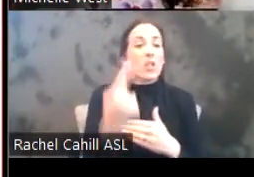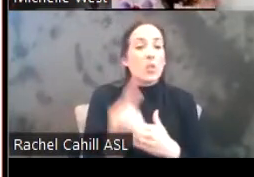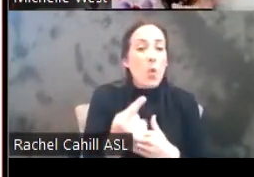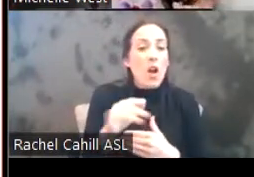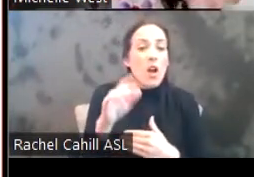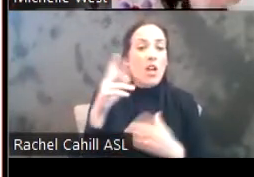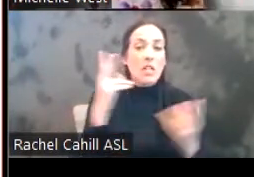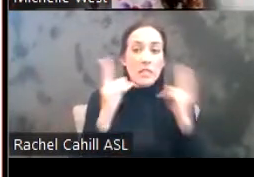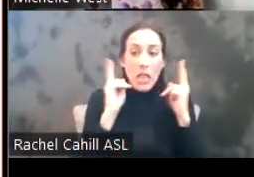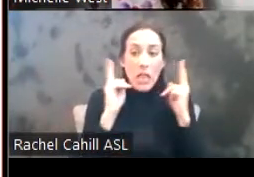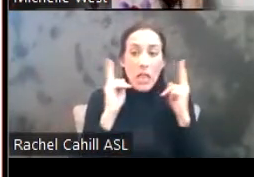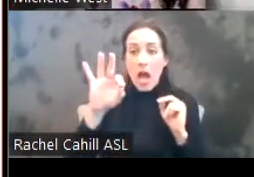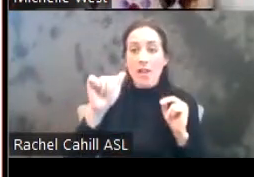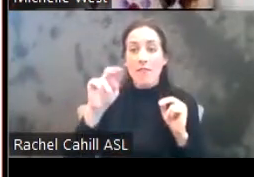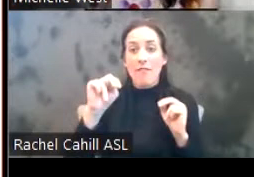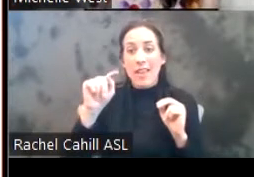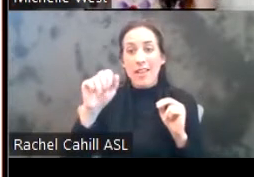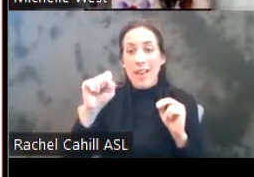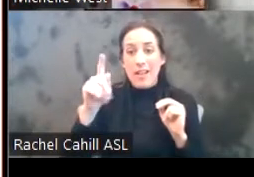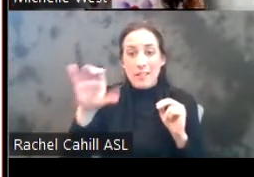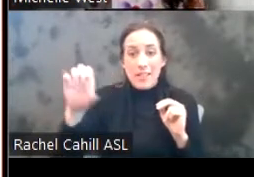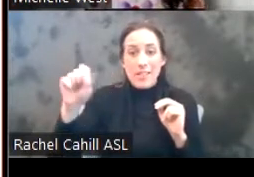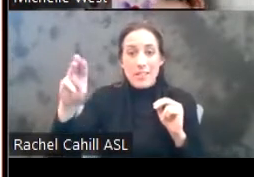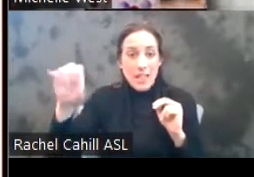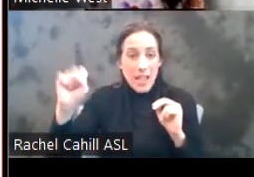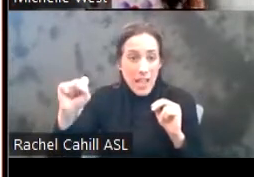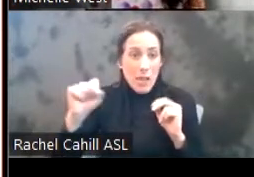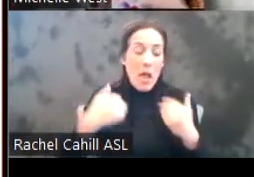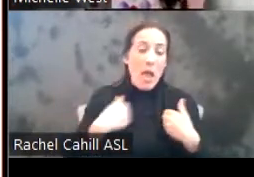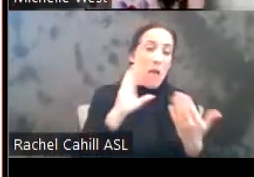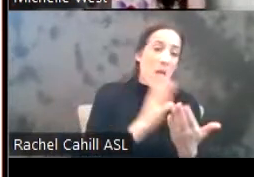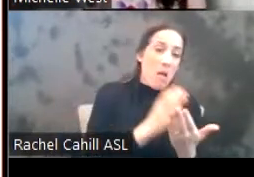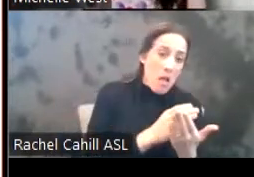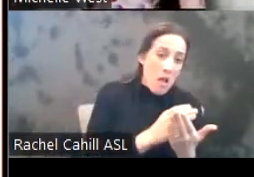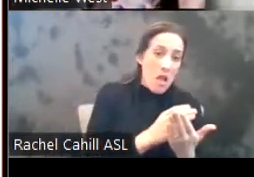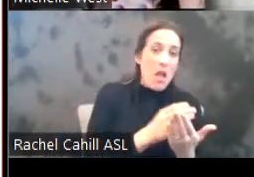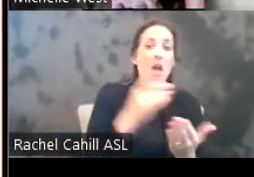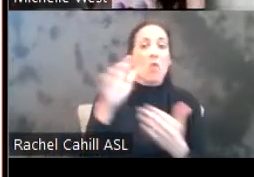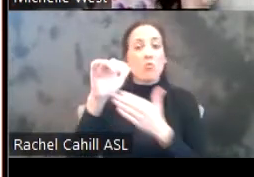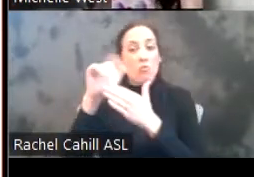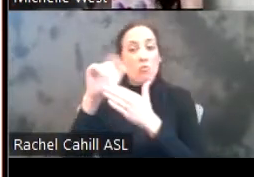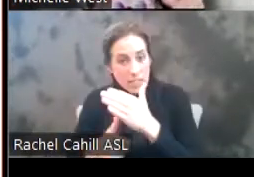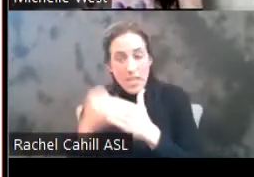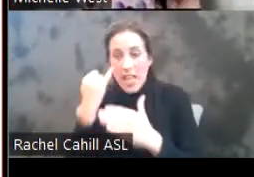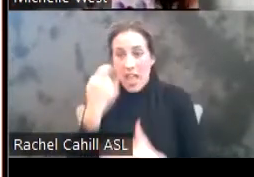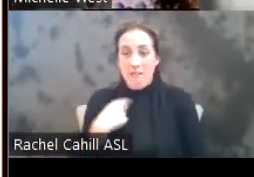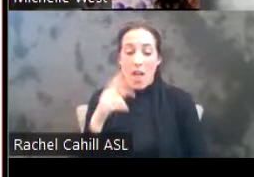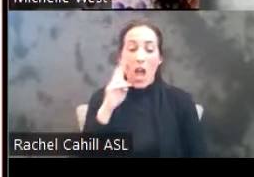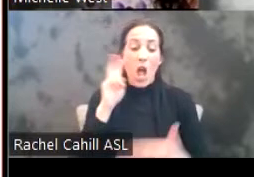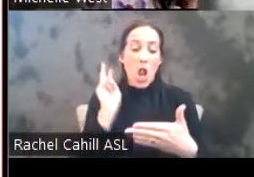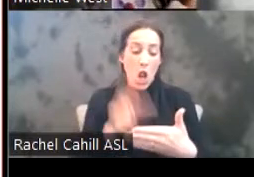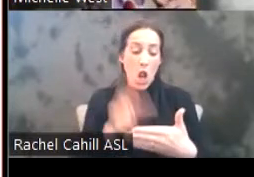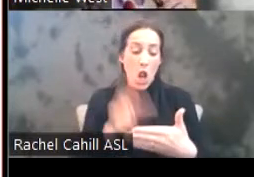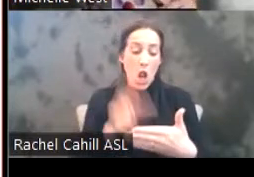couple with their kids. It says men's haircut, it has prices. But if I'm only giving this a second look, which is what ads